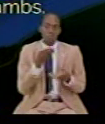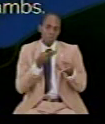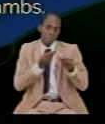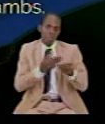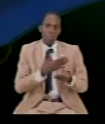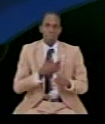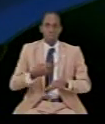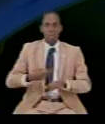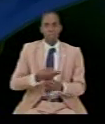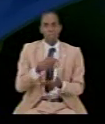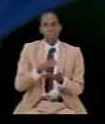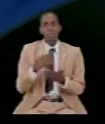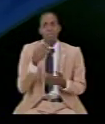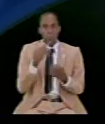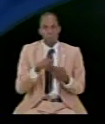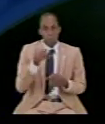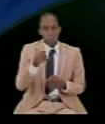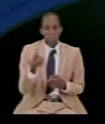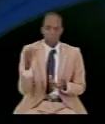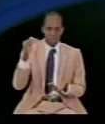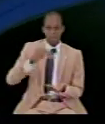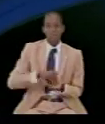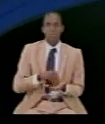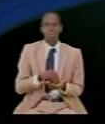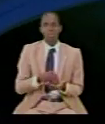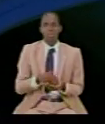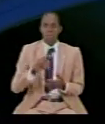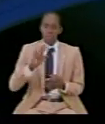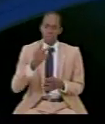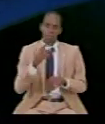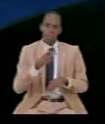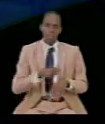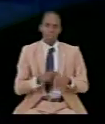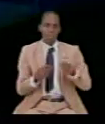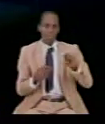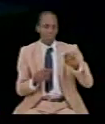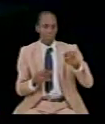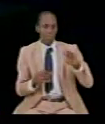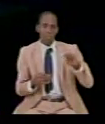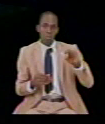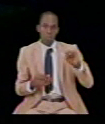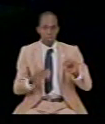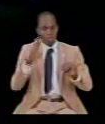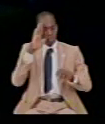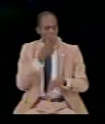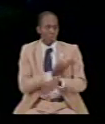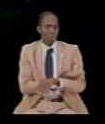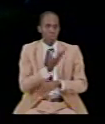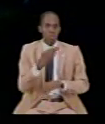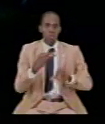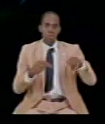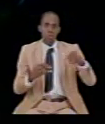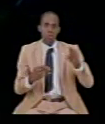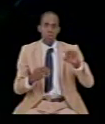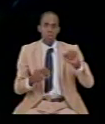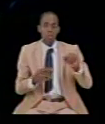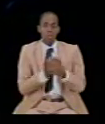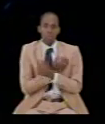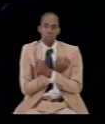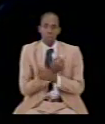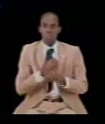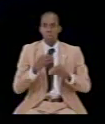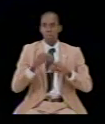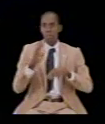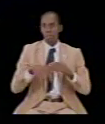He says unto him again, the second time, Simon, son of Jonas, lovest thou me?